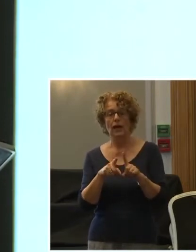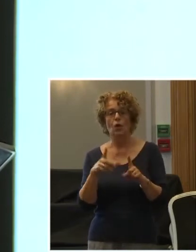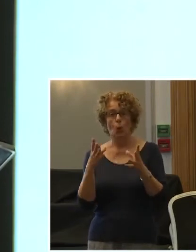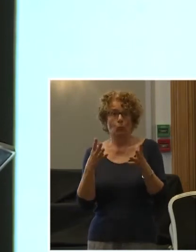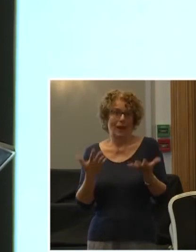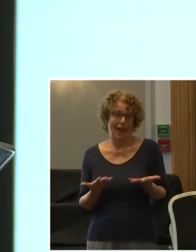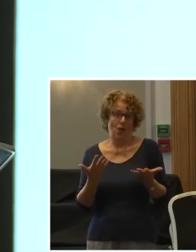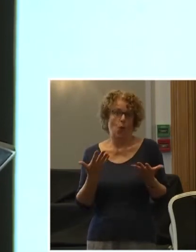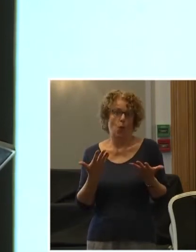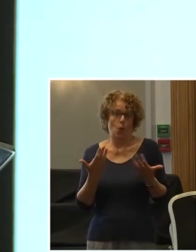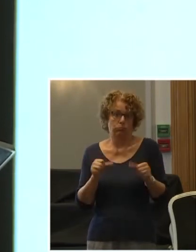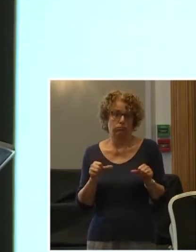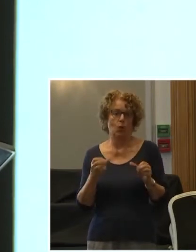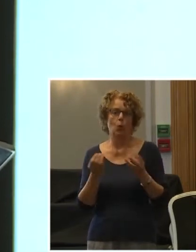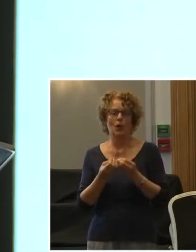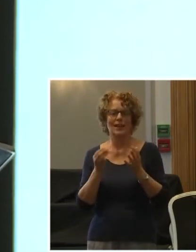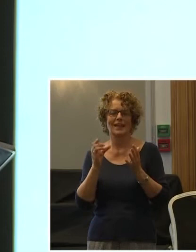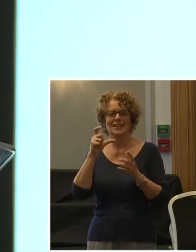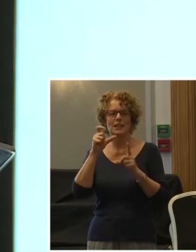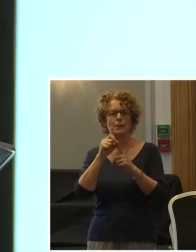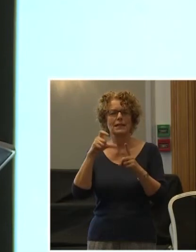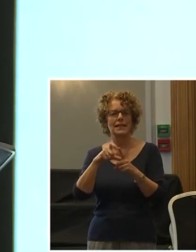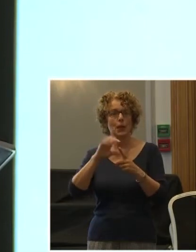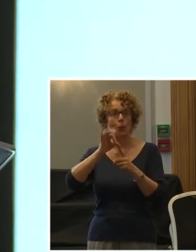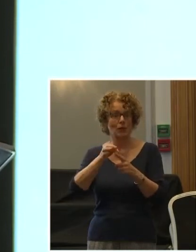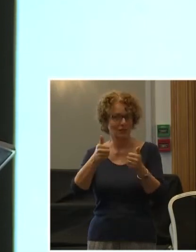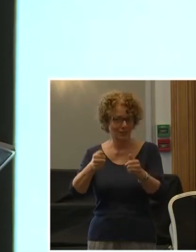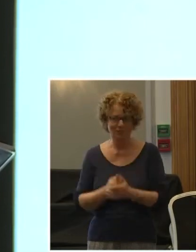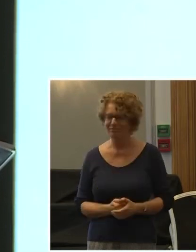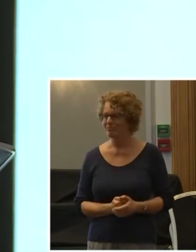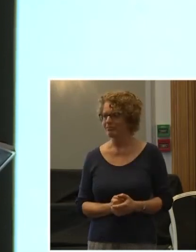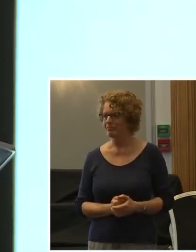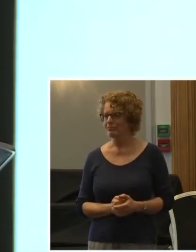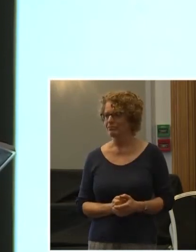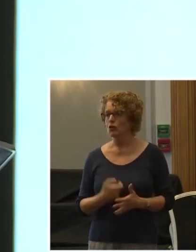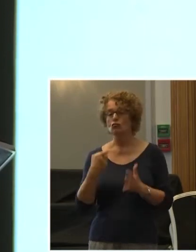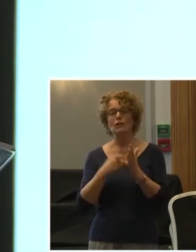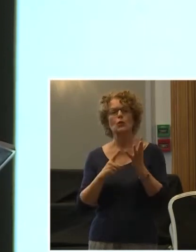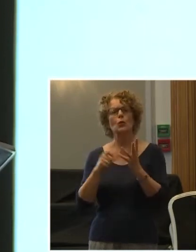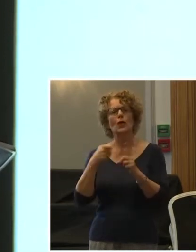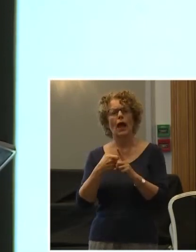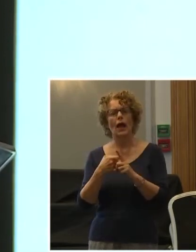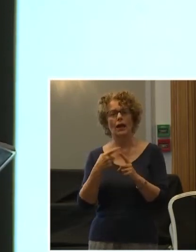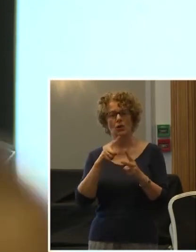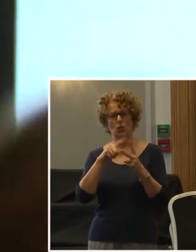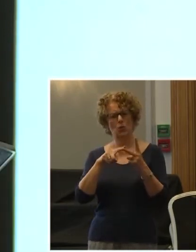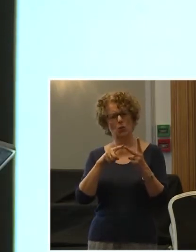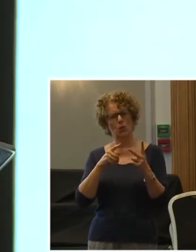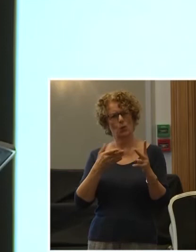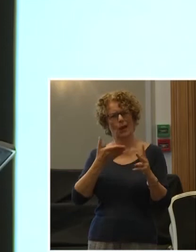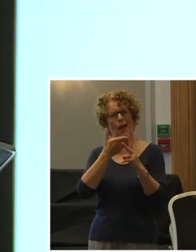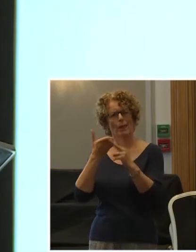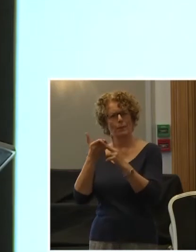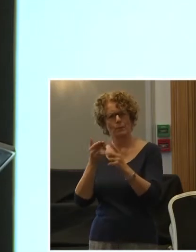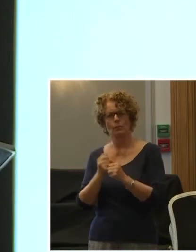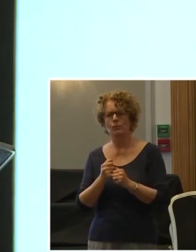CPD points. So we're incredibly pleased with that. Retina UK is an organisation that has two main pillars, and that